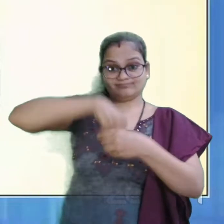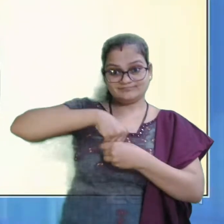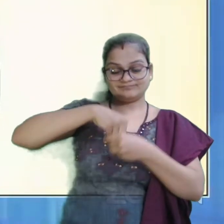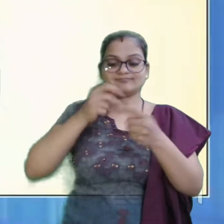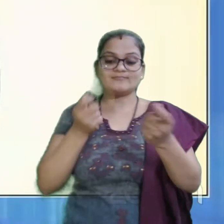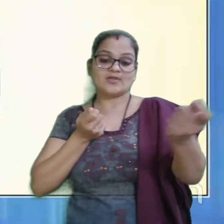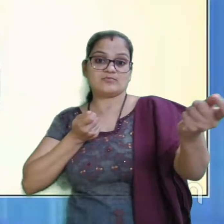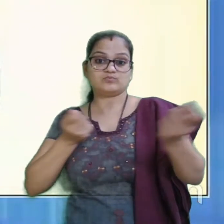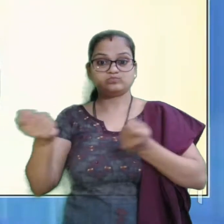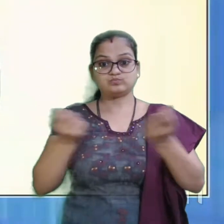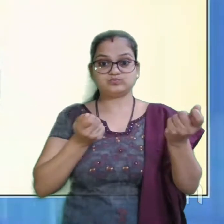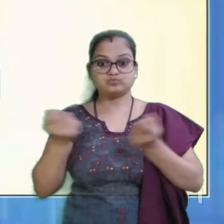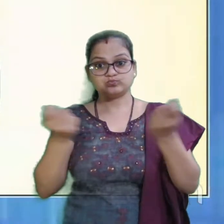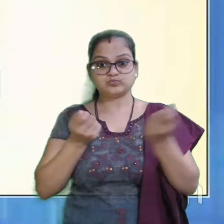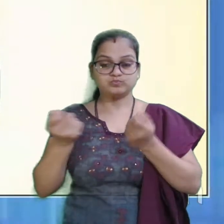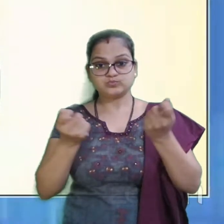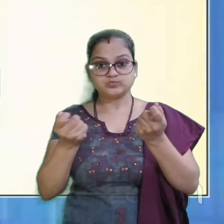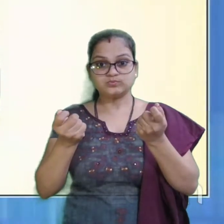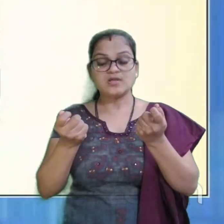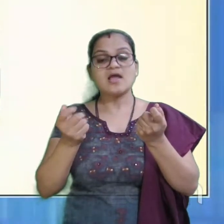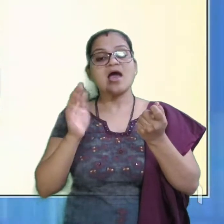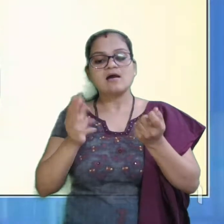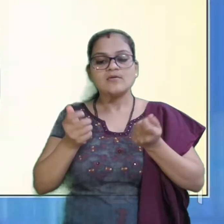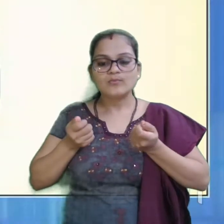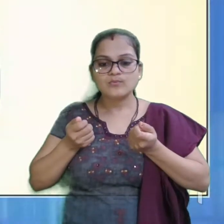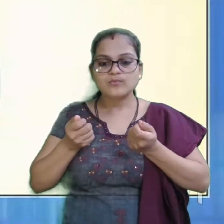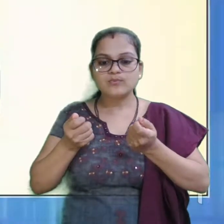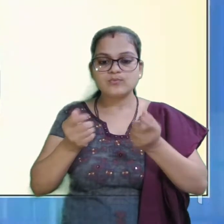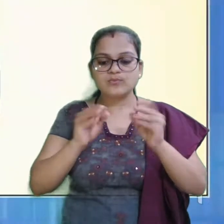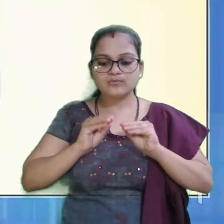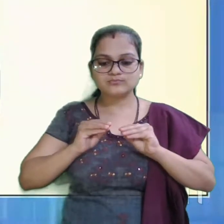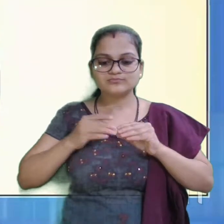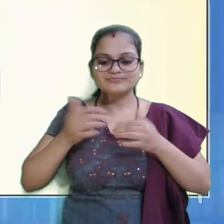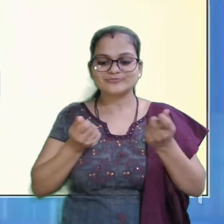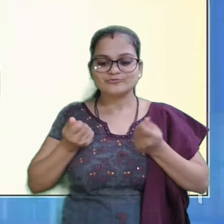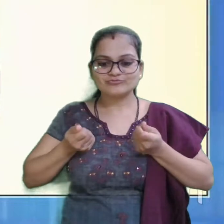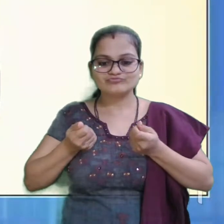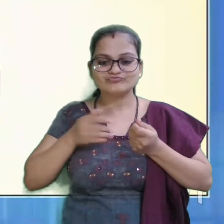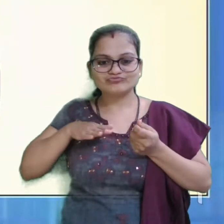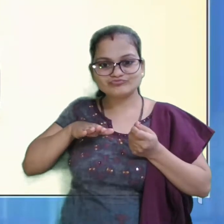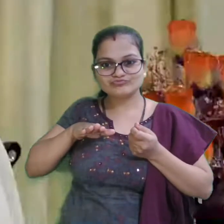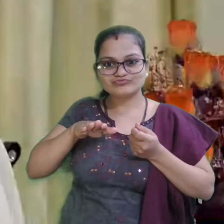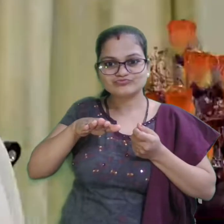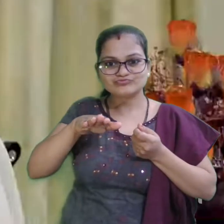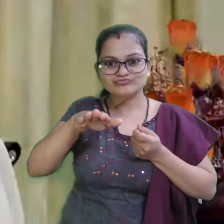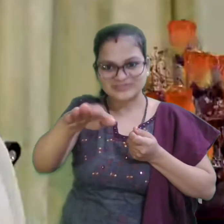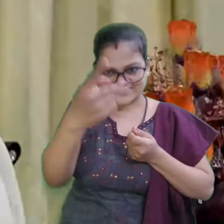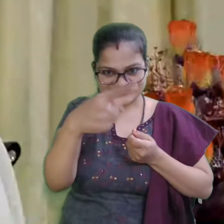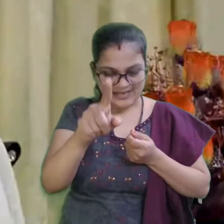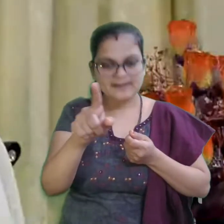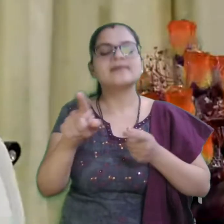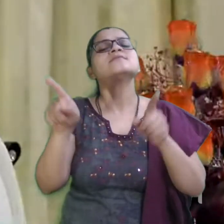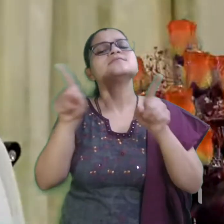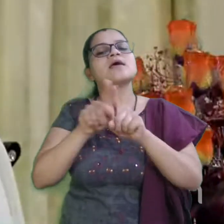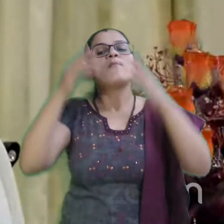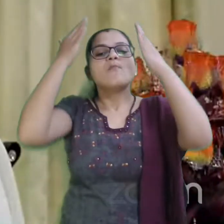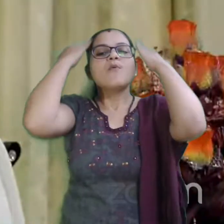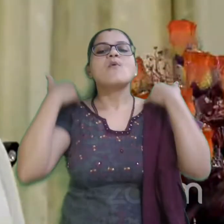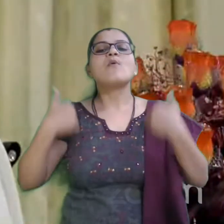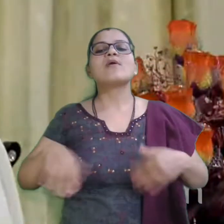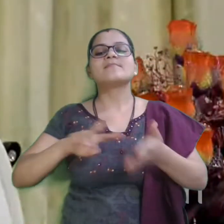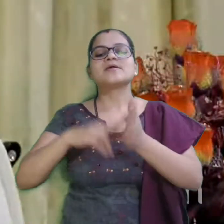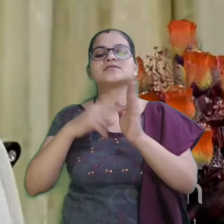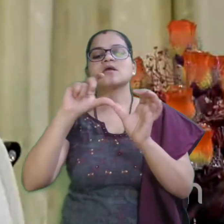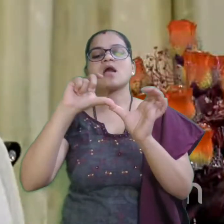there inside, and when the car is being driven by the driver, you see the things are moving. Similarly, the body